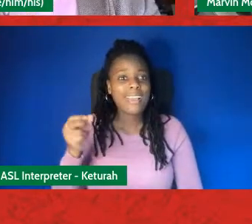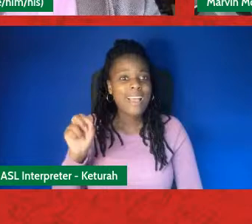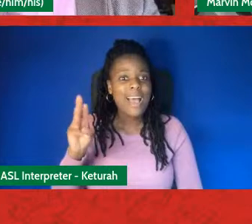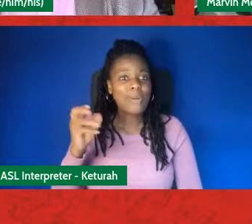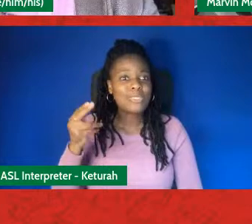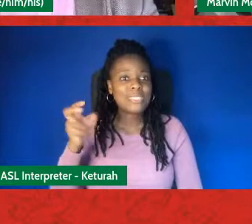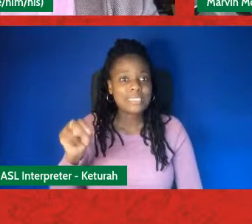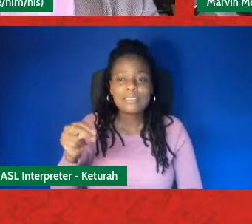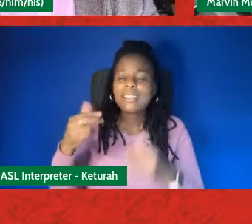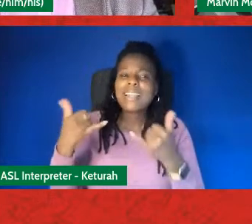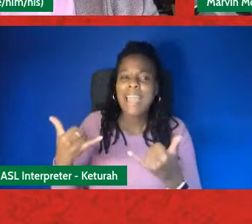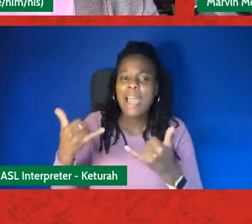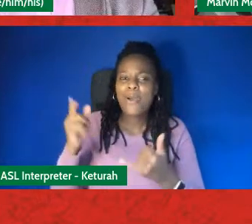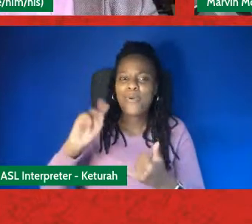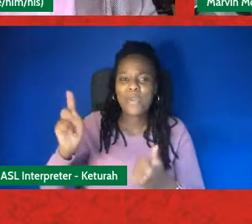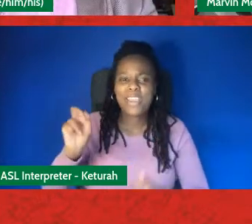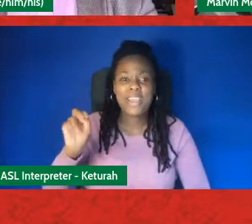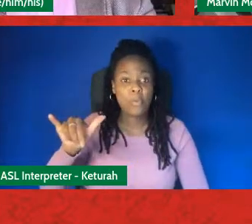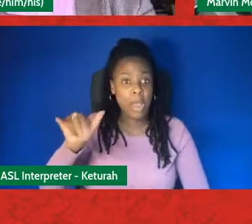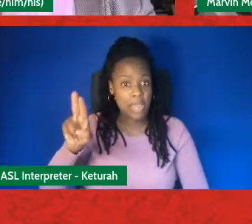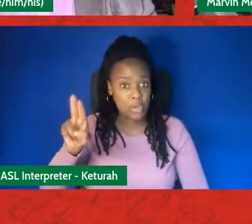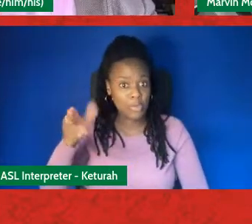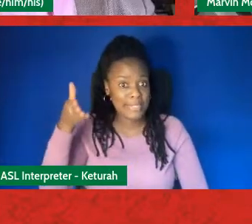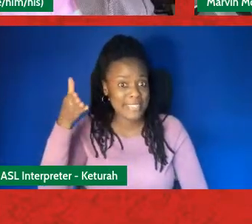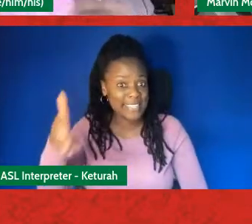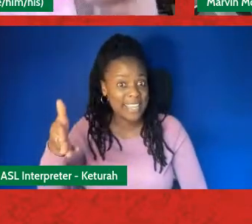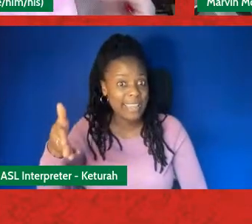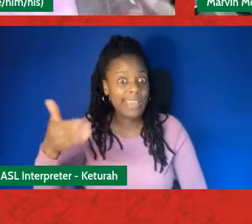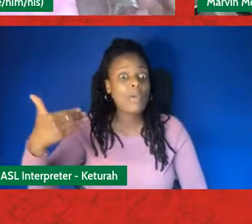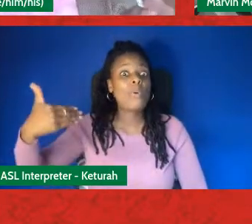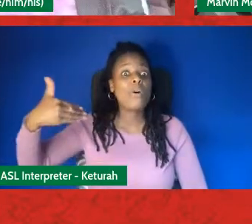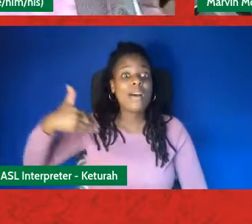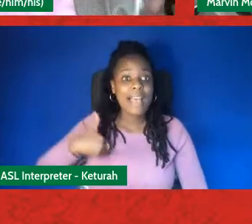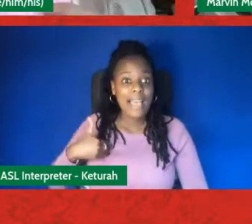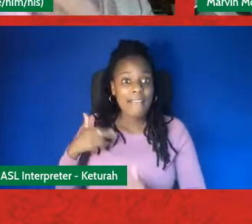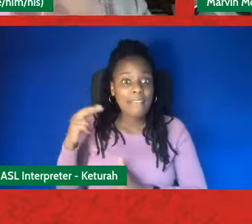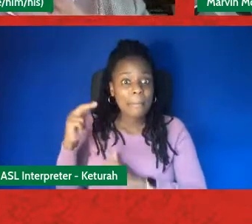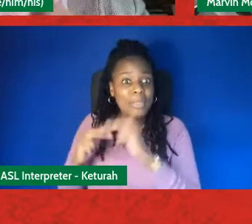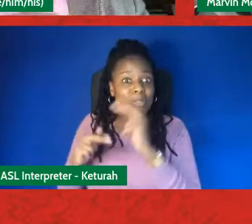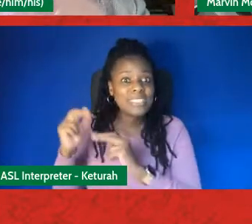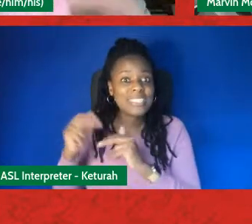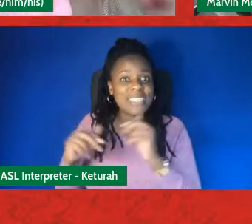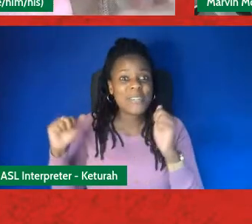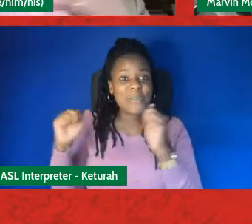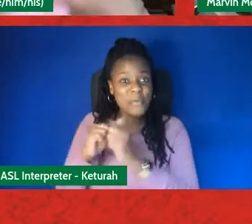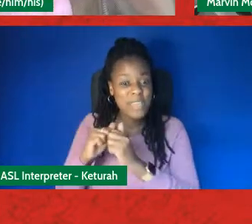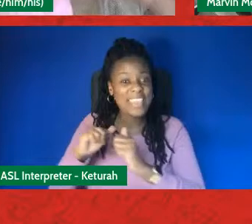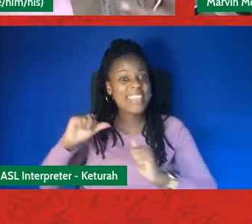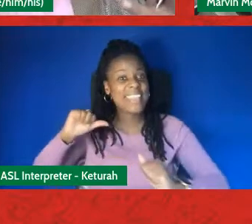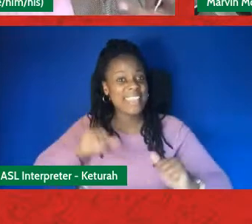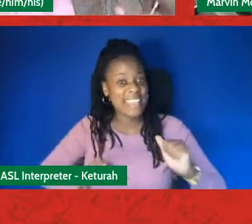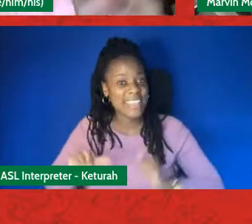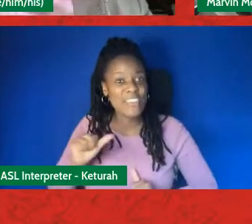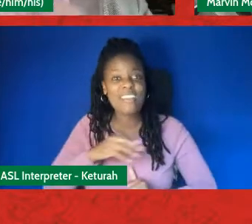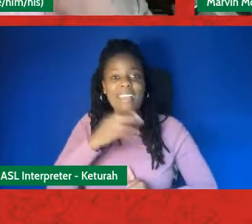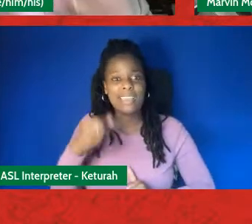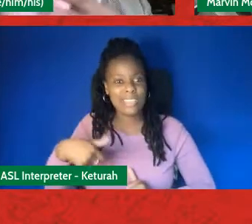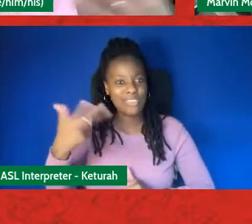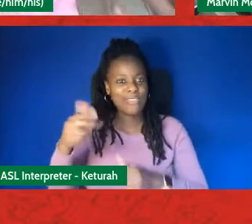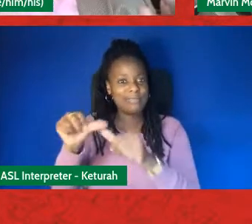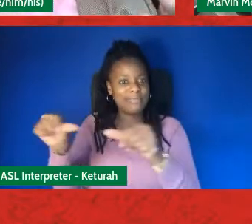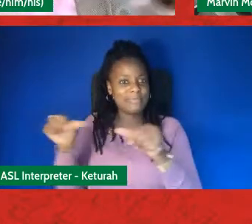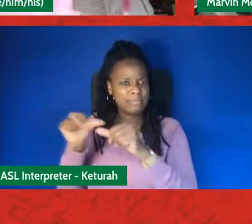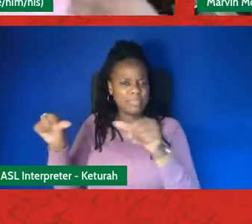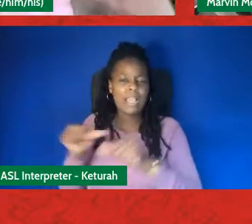where NYU is now building a 14-story building that's going to have a theater and three spaces in it. And I'm sure they're